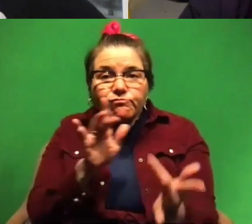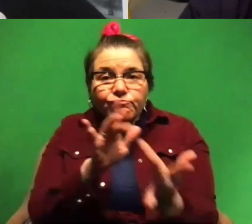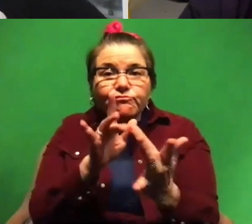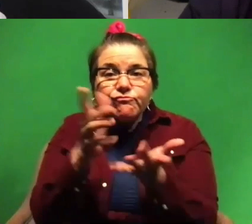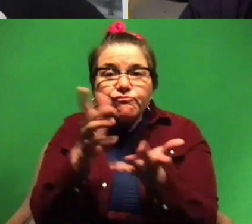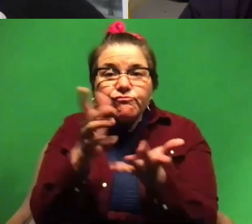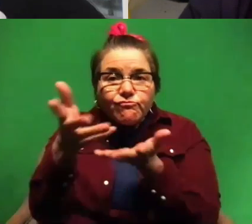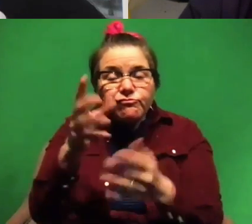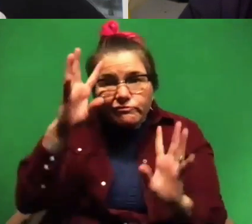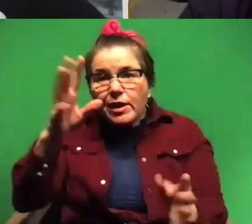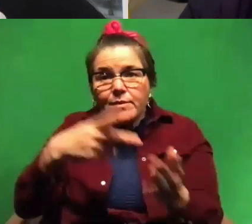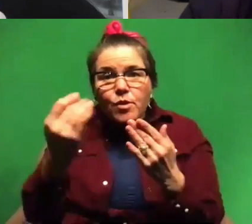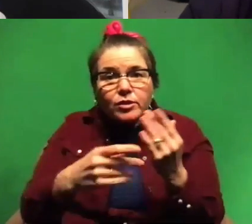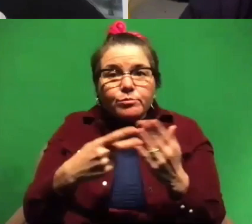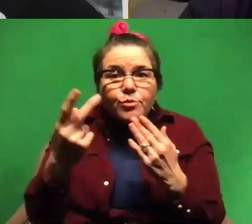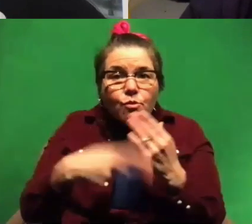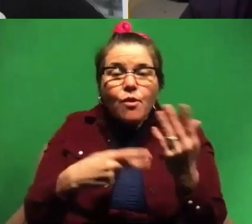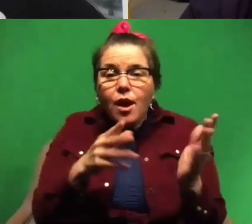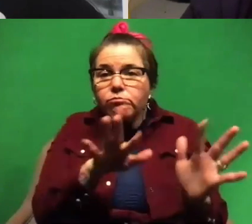random projects and programs like that.